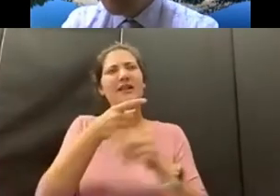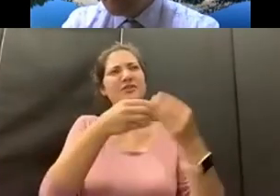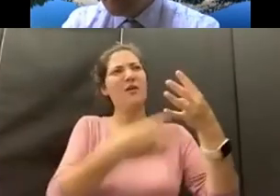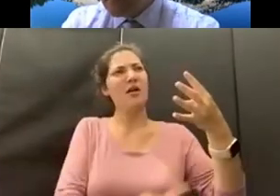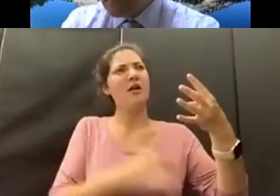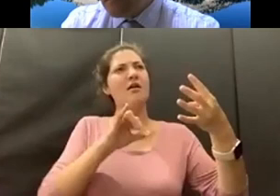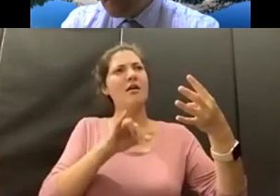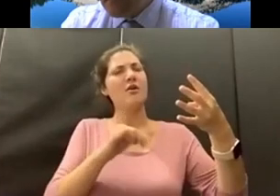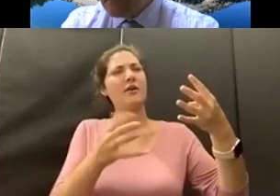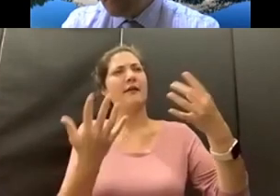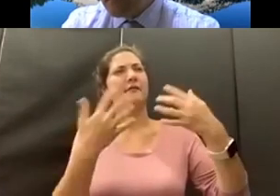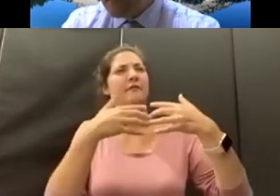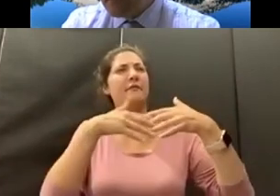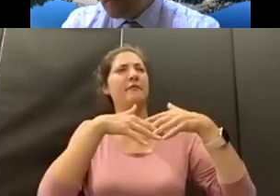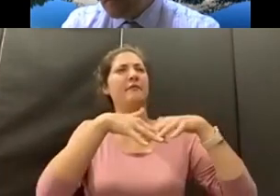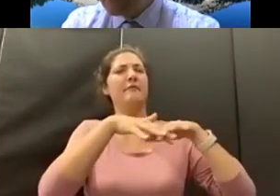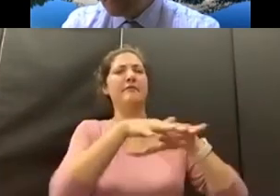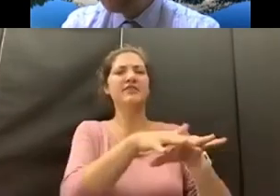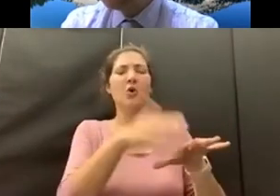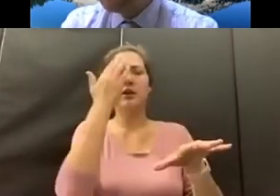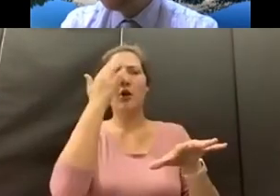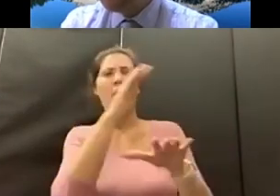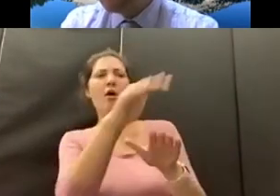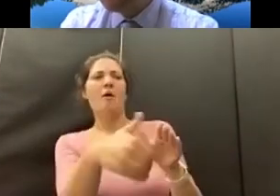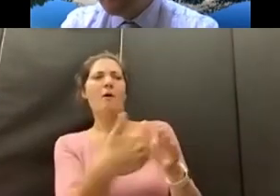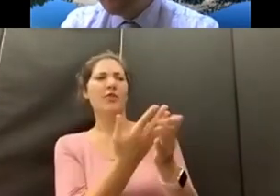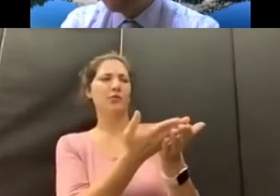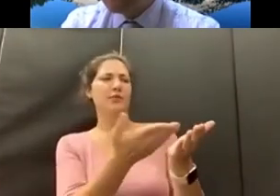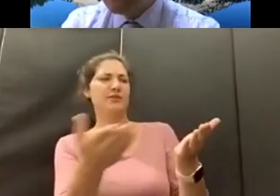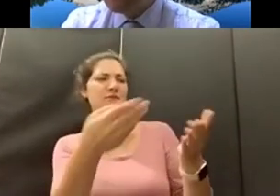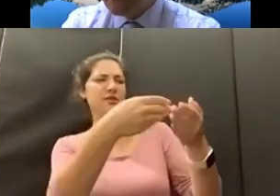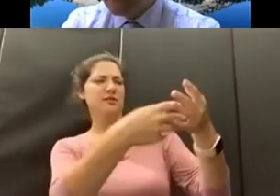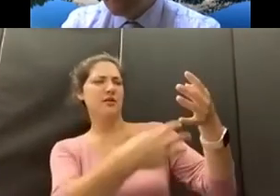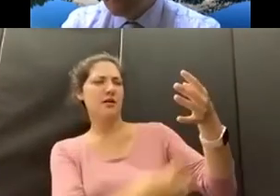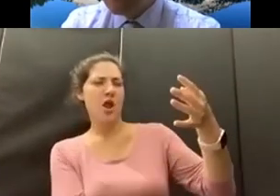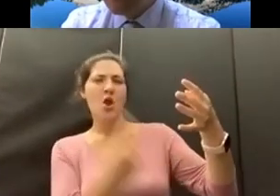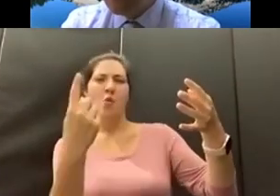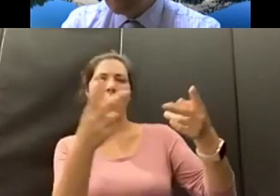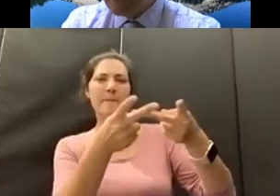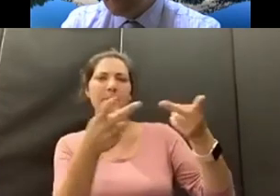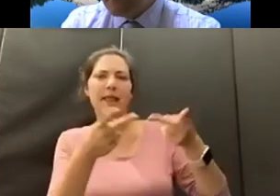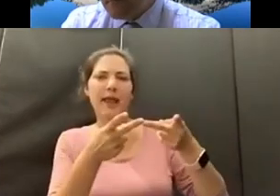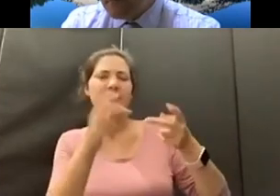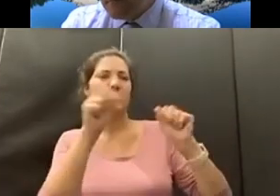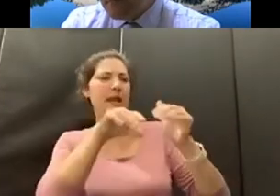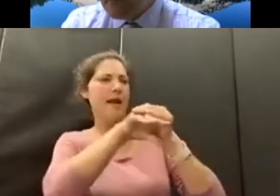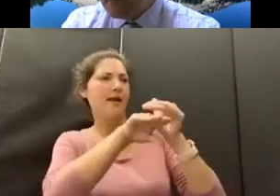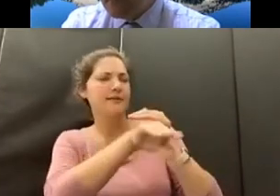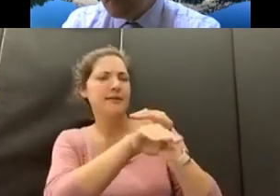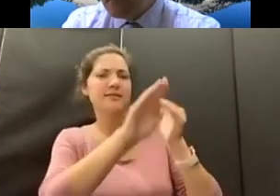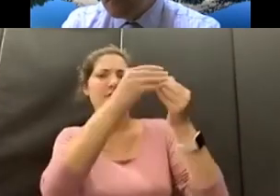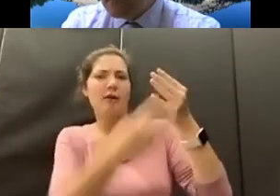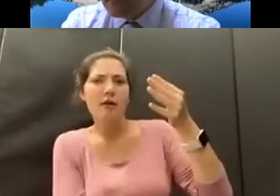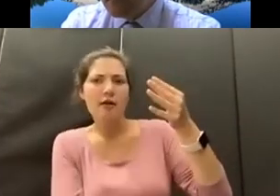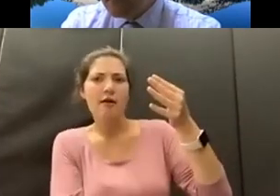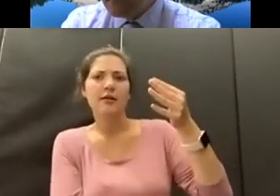we are aware of all of the resources that are out there so that we can best help people to access them. And that's what